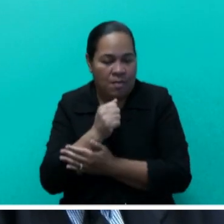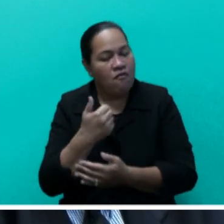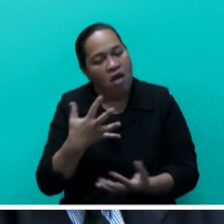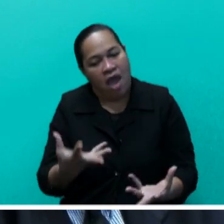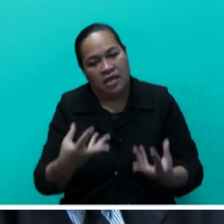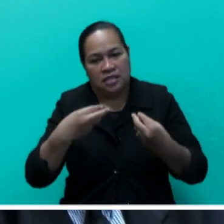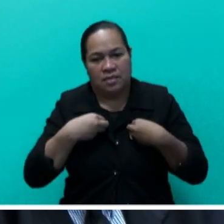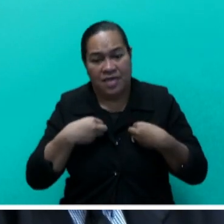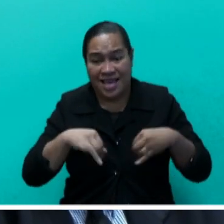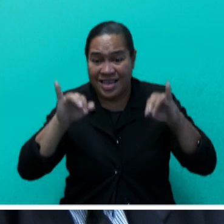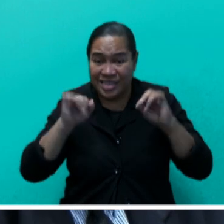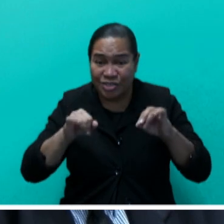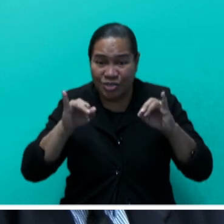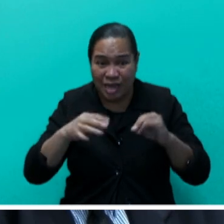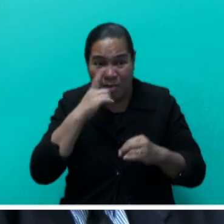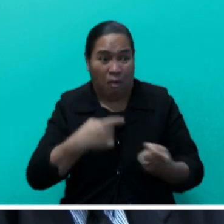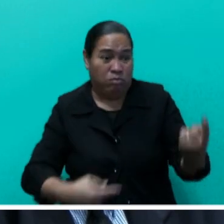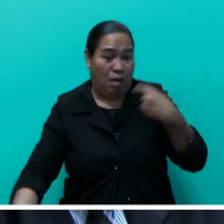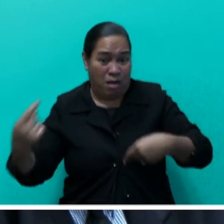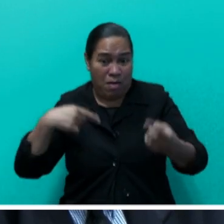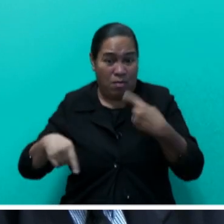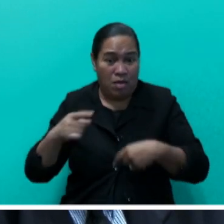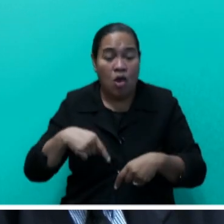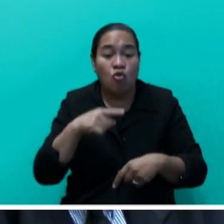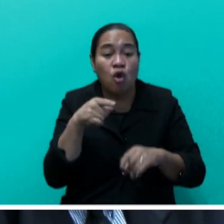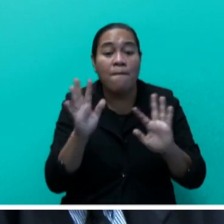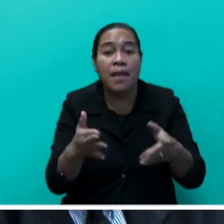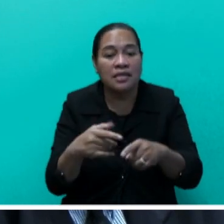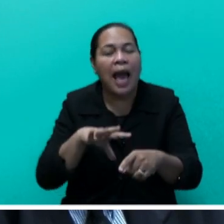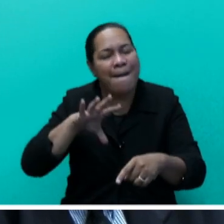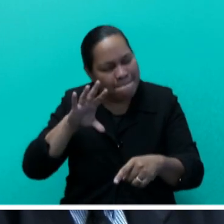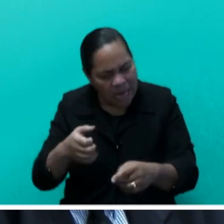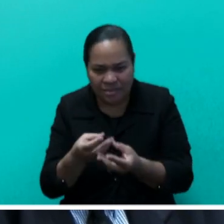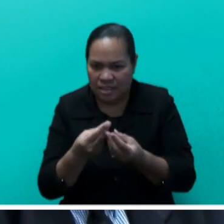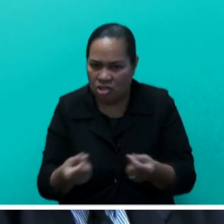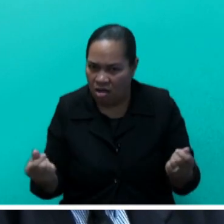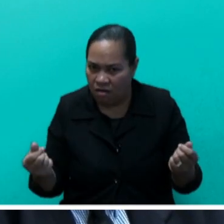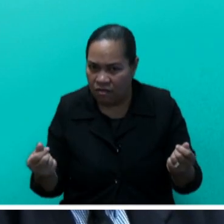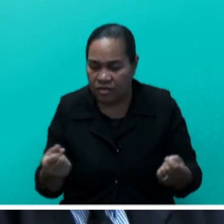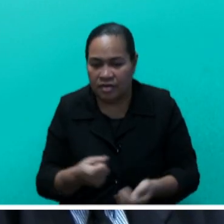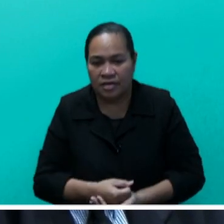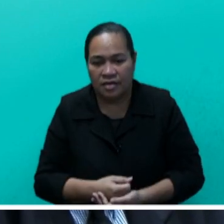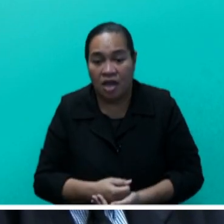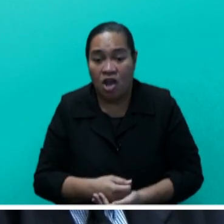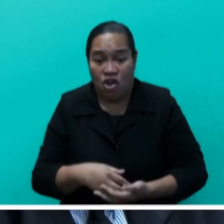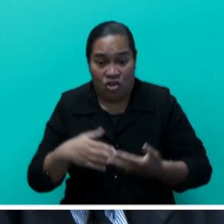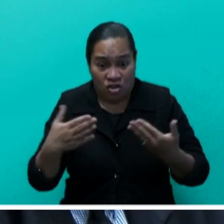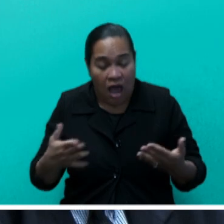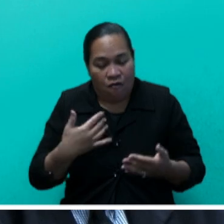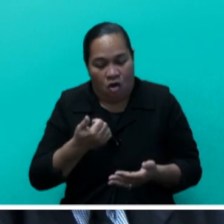that the issues and accusations made by the players must be addressed, and as such have